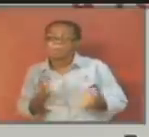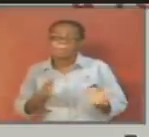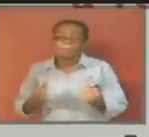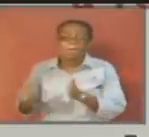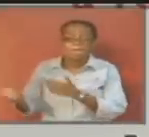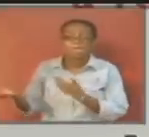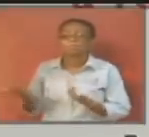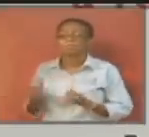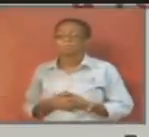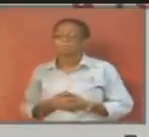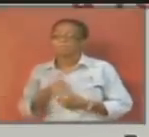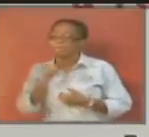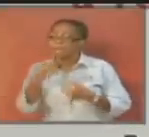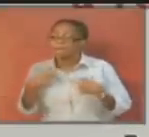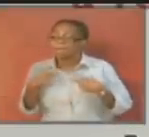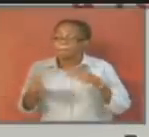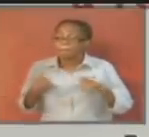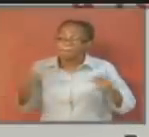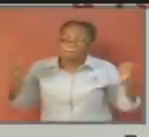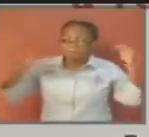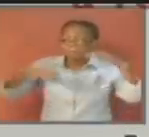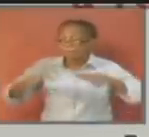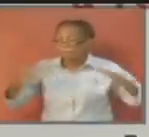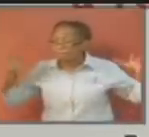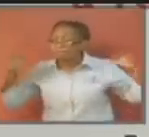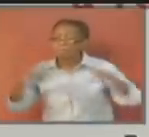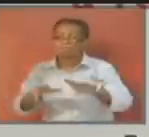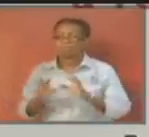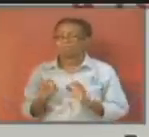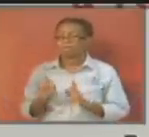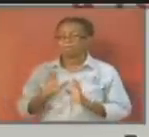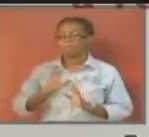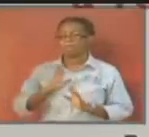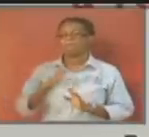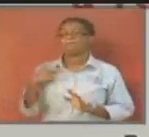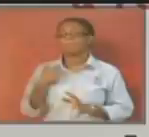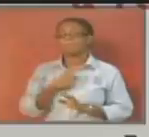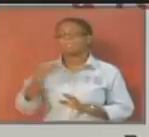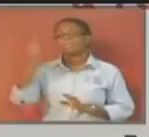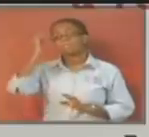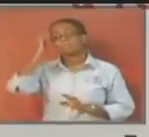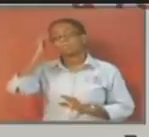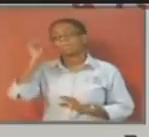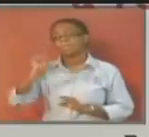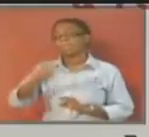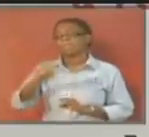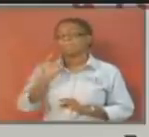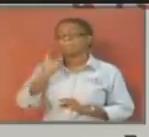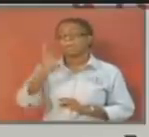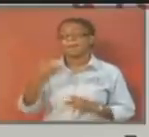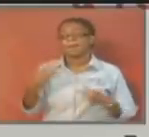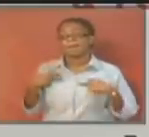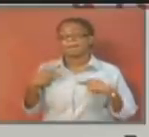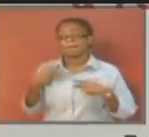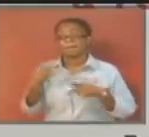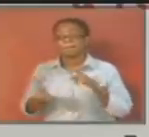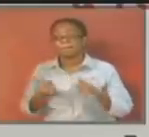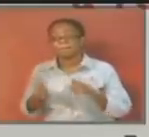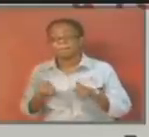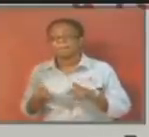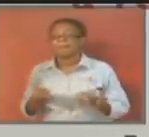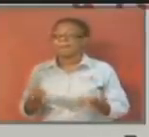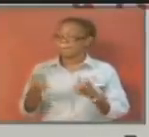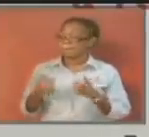we will expect to get crowds, which is a good sign that people want to have the vaccine. But of course, we want people to maintain the 3 Ws when they come to